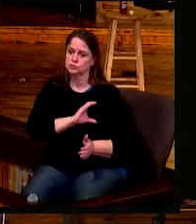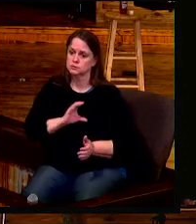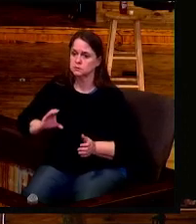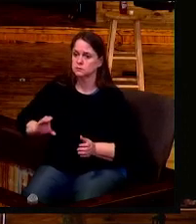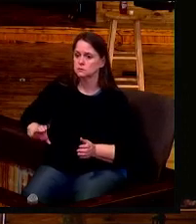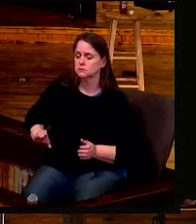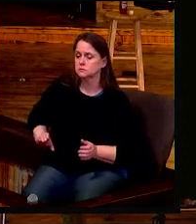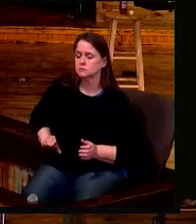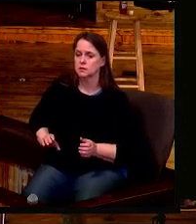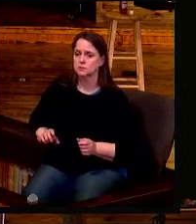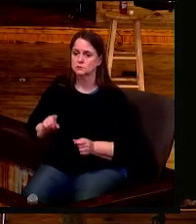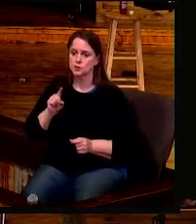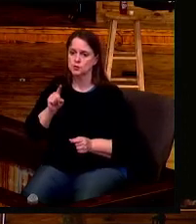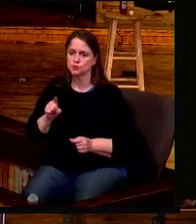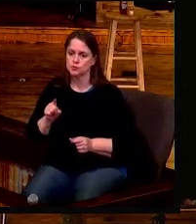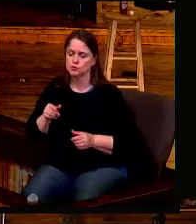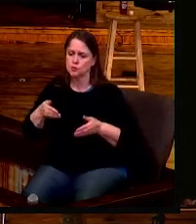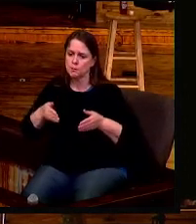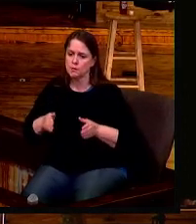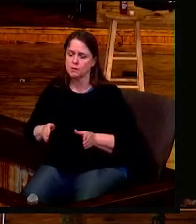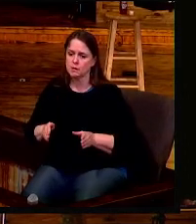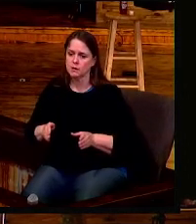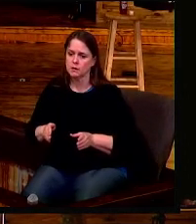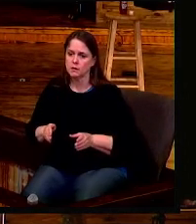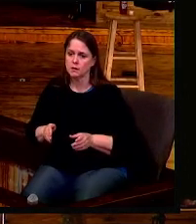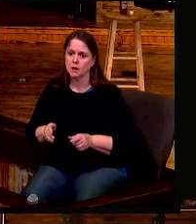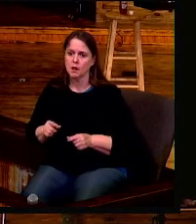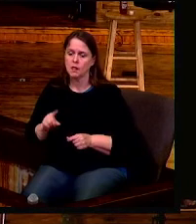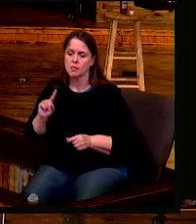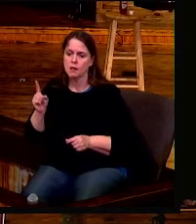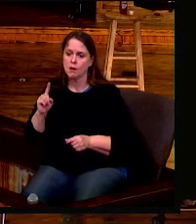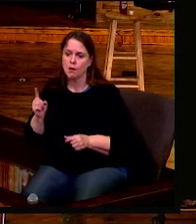you may be the only Bible that that person ever reads.